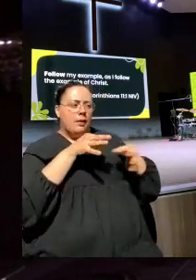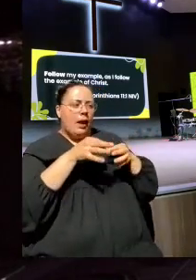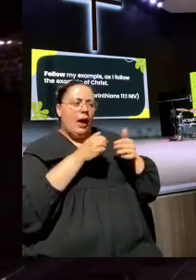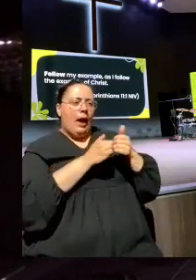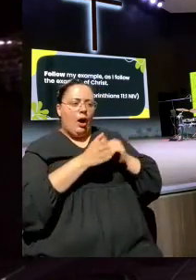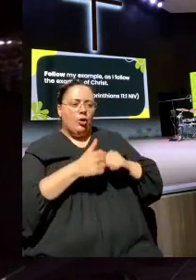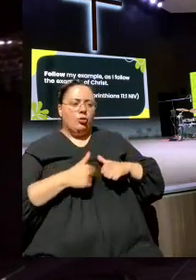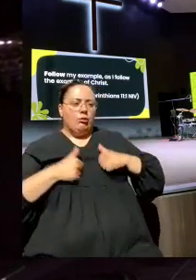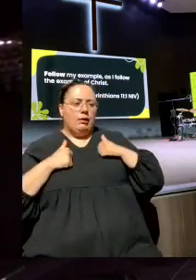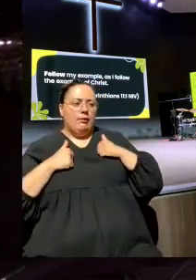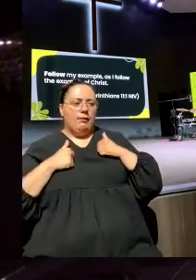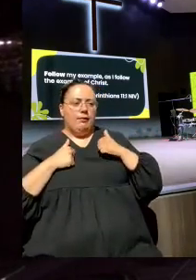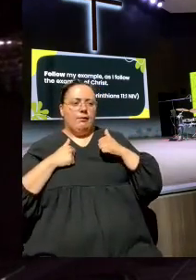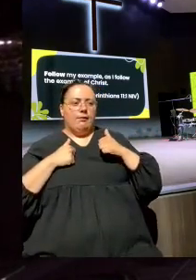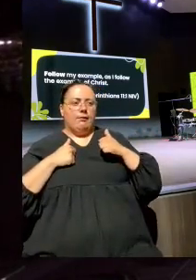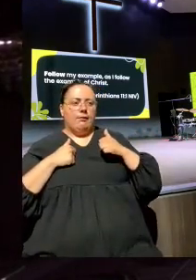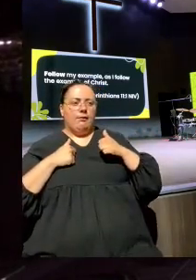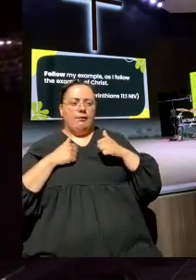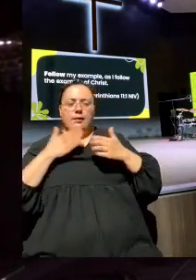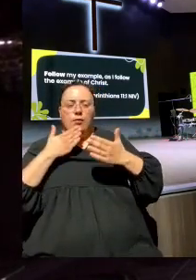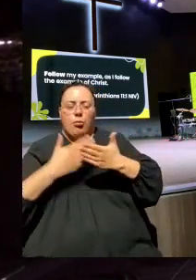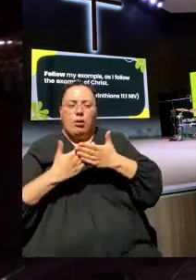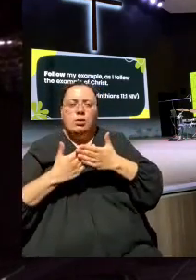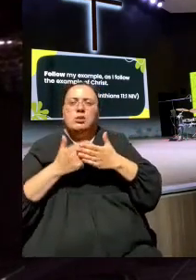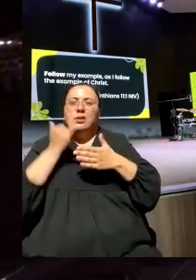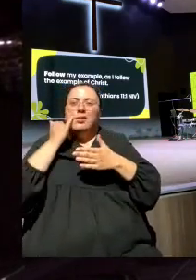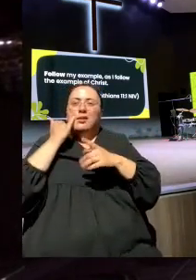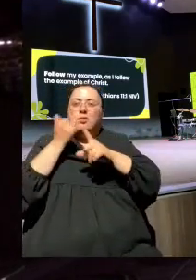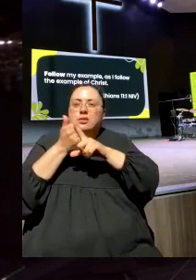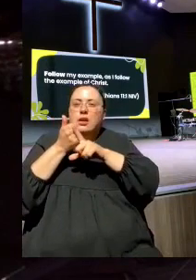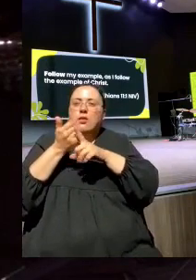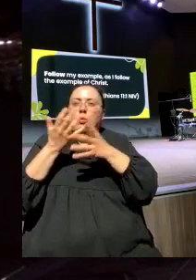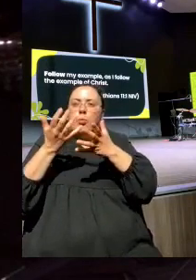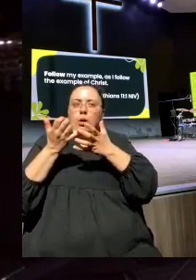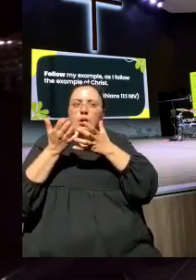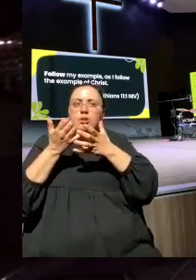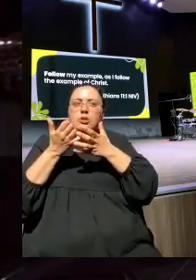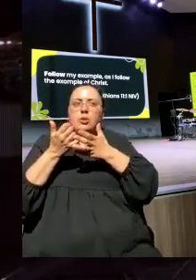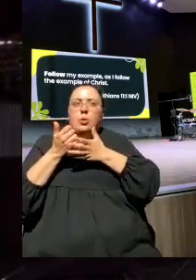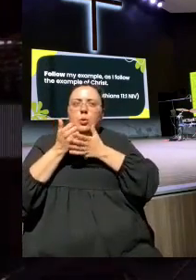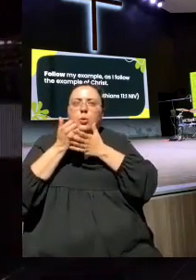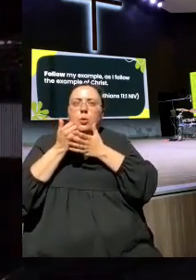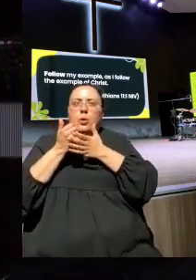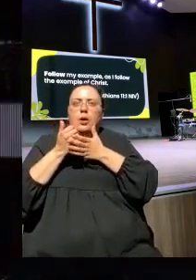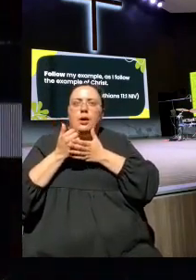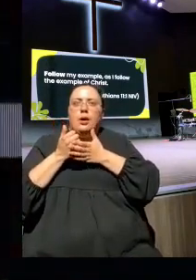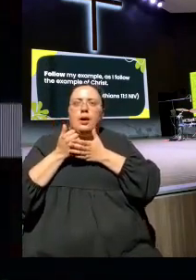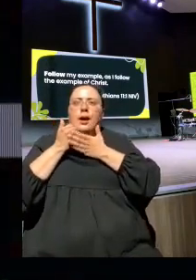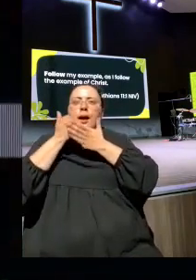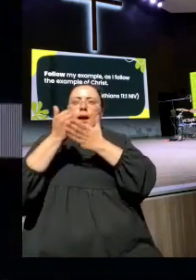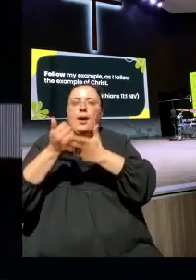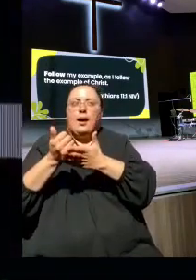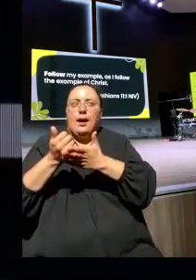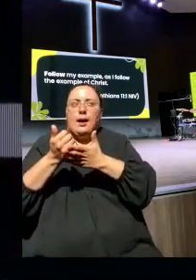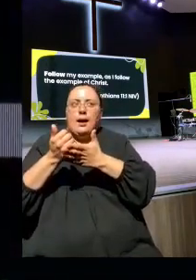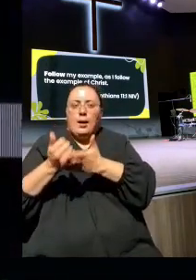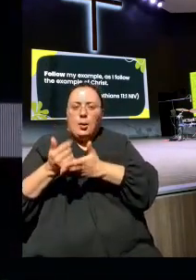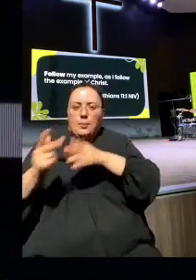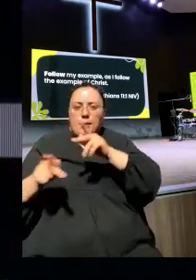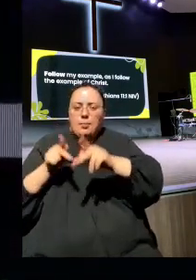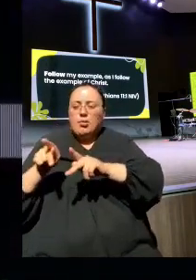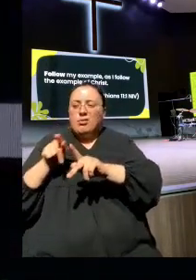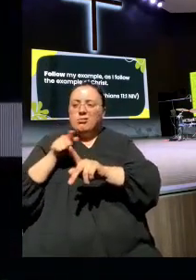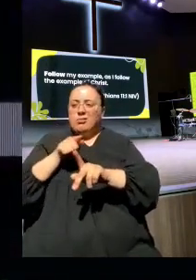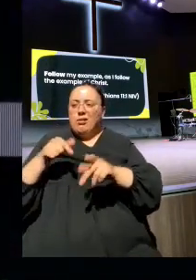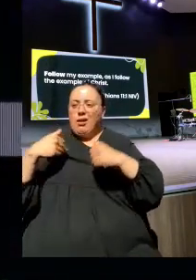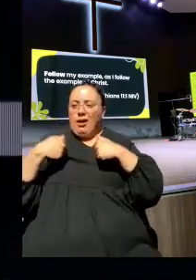that if you really want to help people who have had bad influences, one of the best things to do is to open your house up. Opening your home